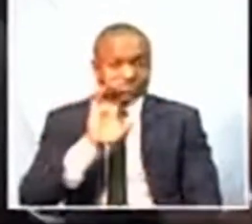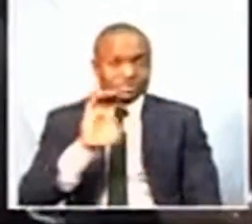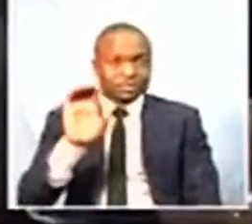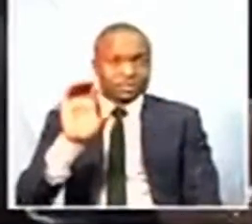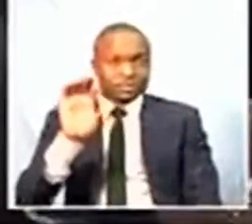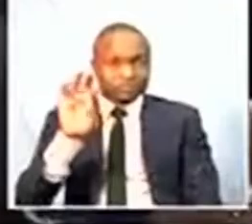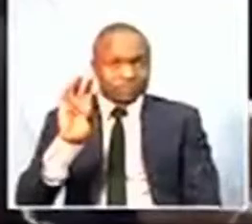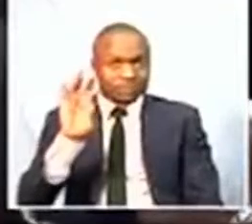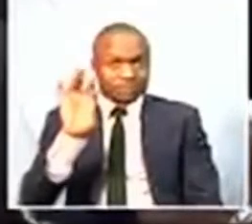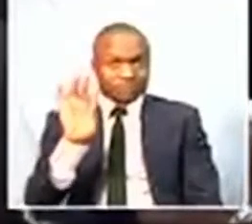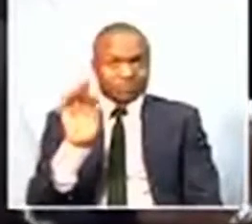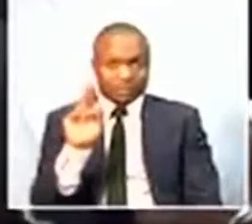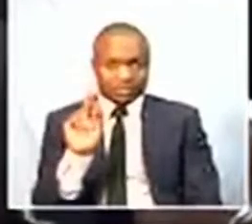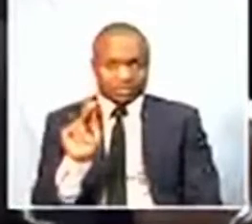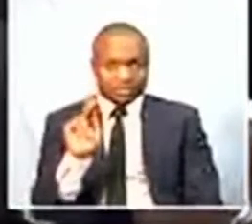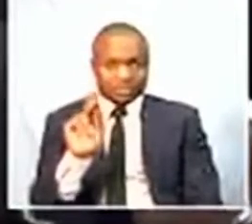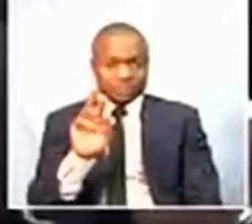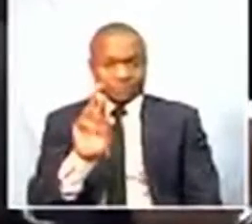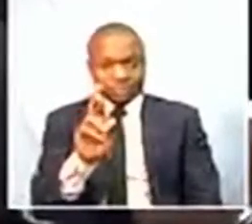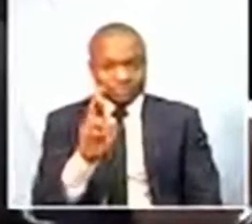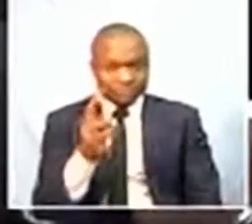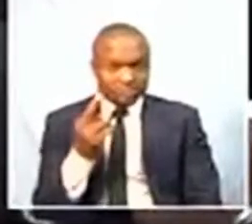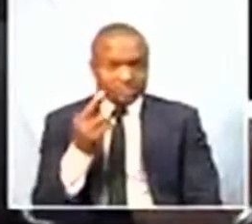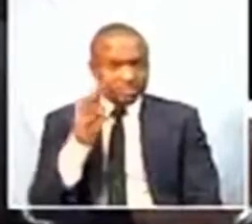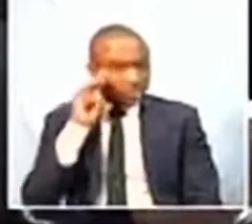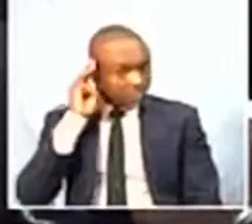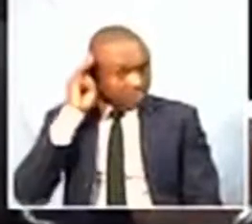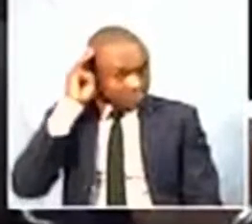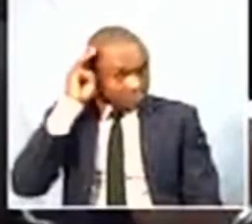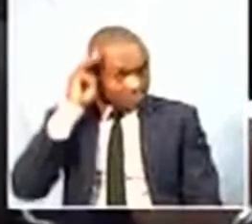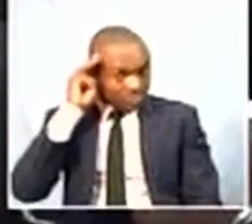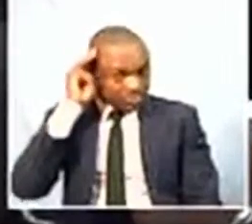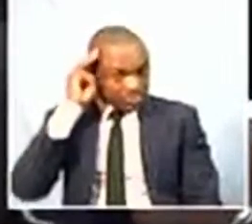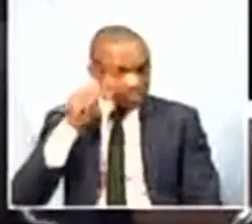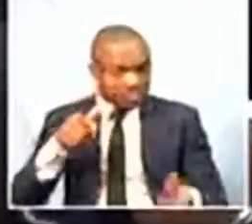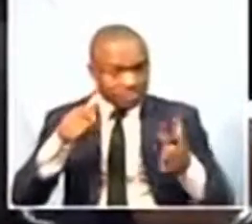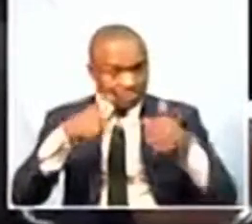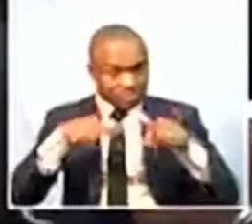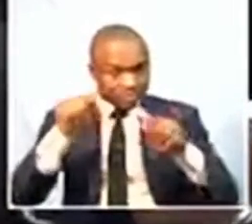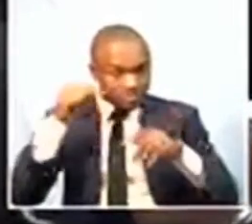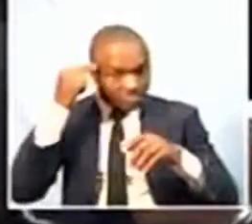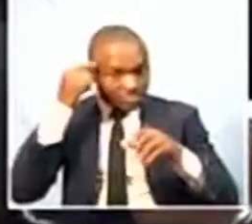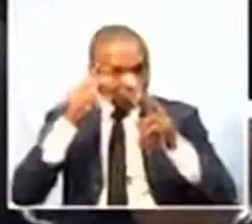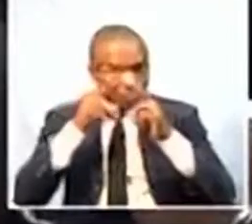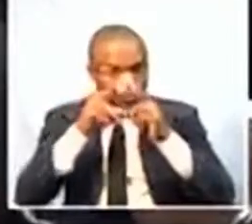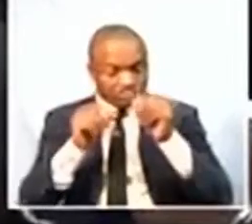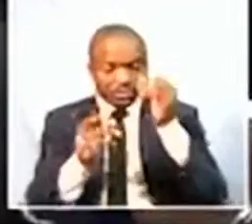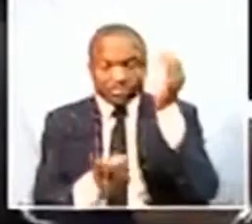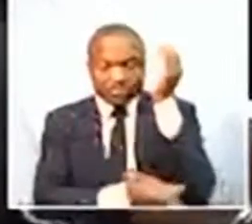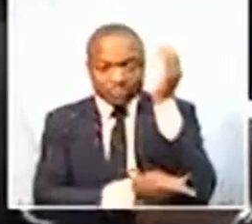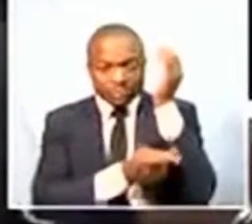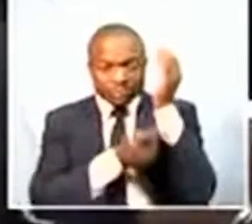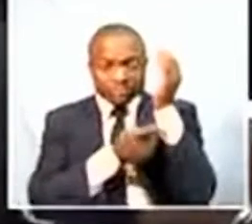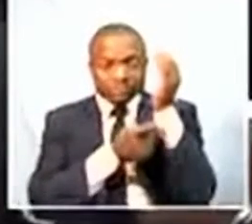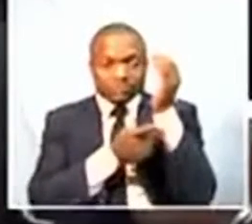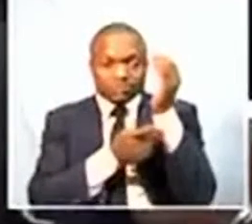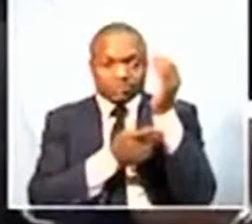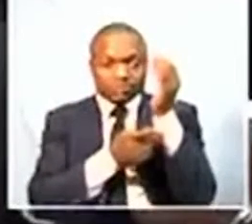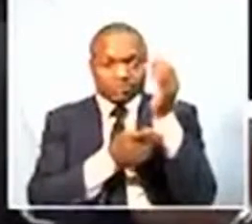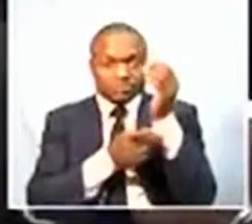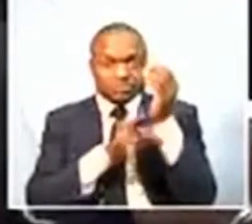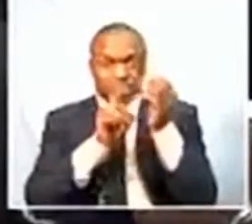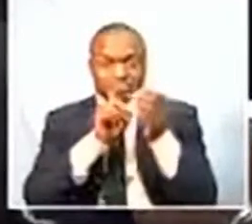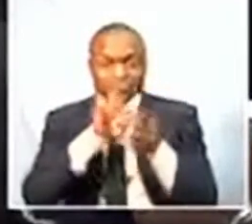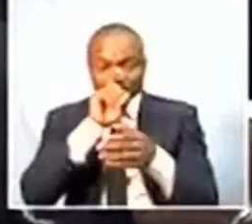101,779 kwacha was retained by the Ministry of Local Government and Rural Development at source for the